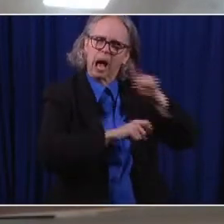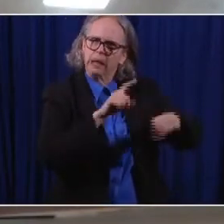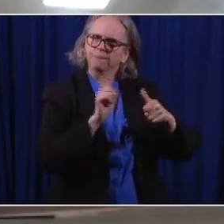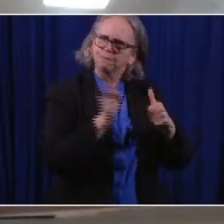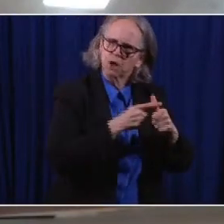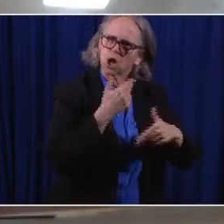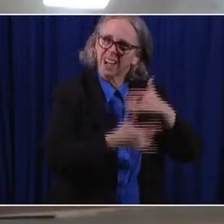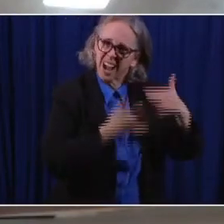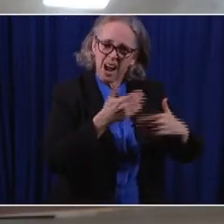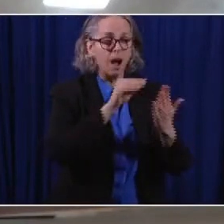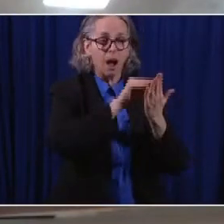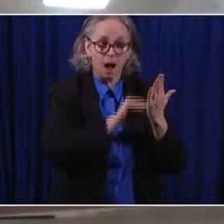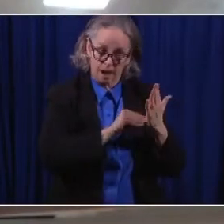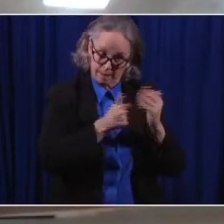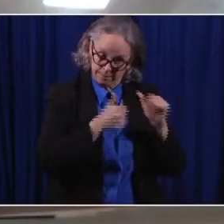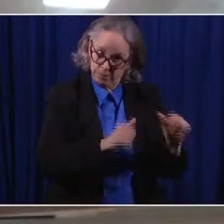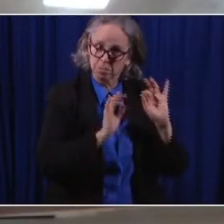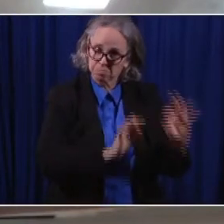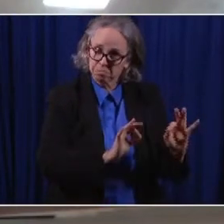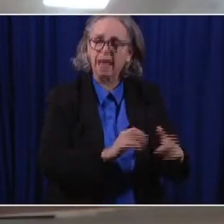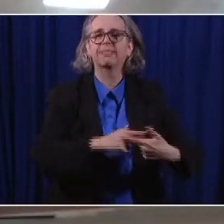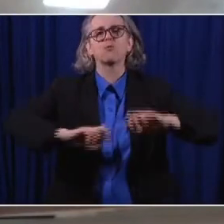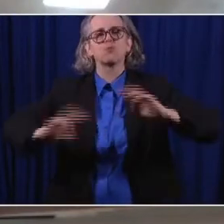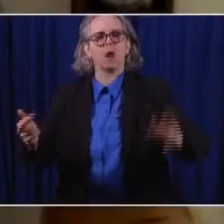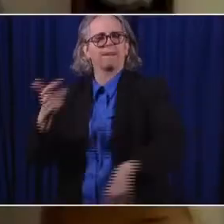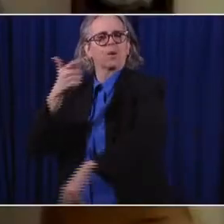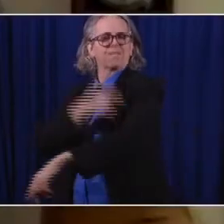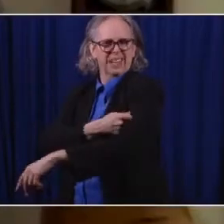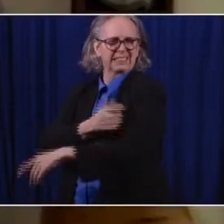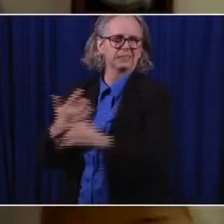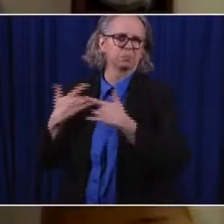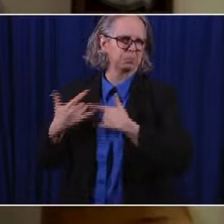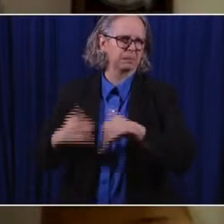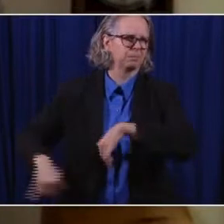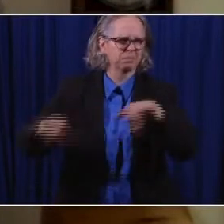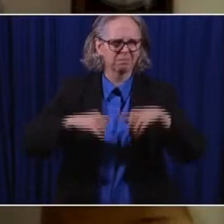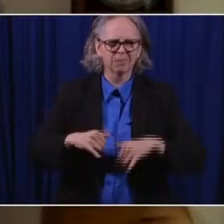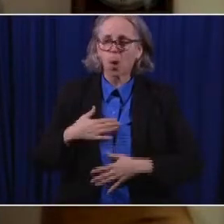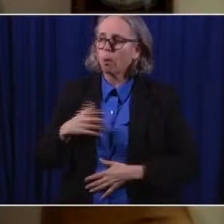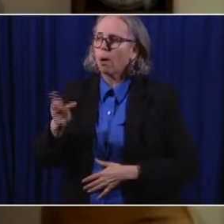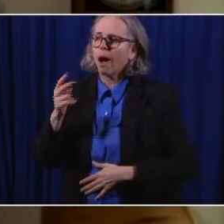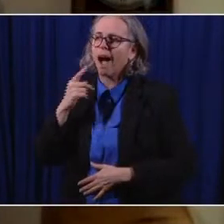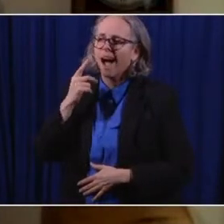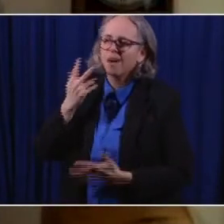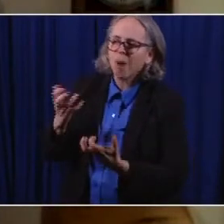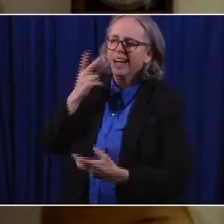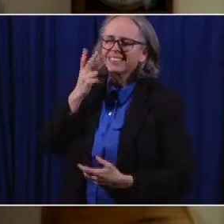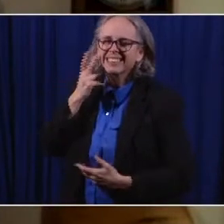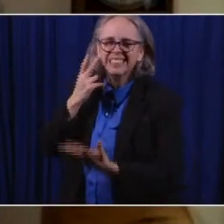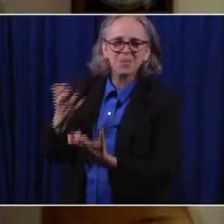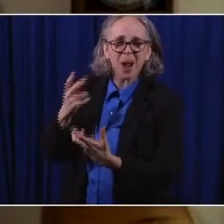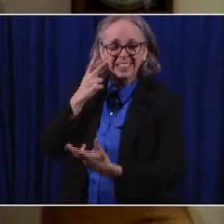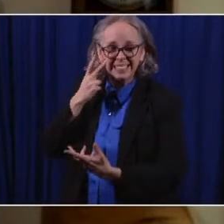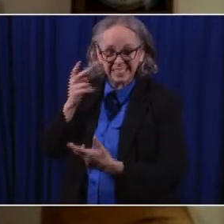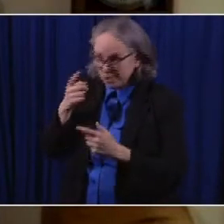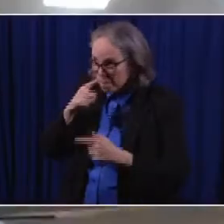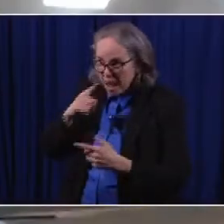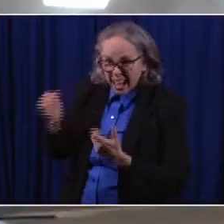and he's prepared, he will receive the vaccine. Okay, we're going to watch this then. We'll watch over your shoulder if that's okay.